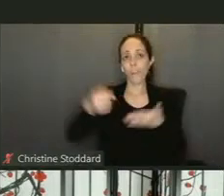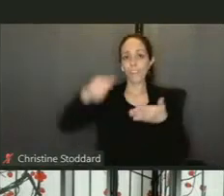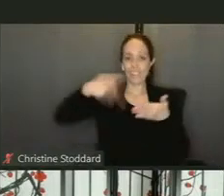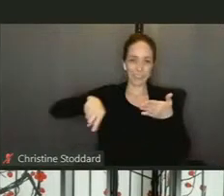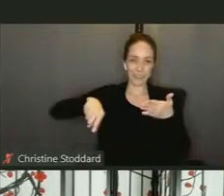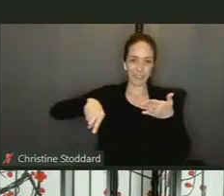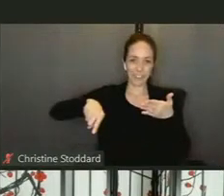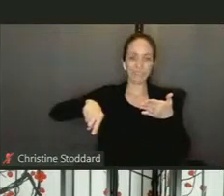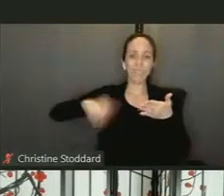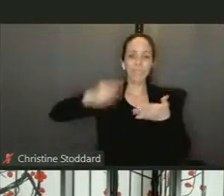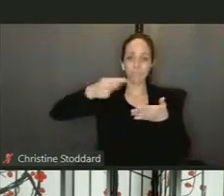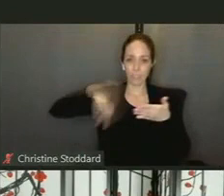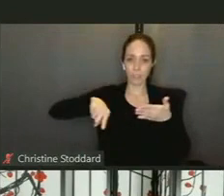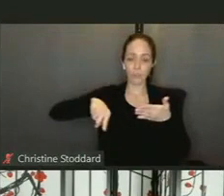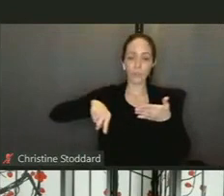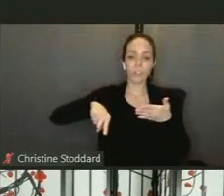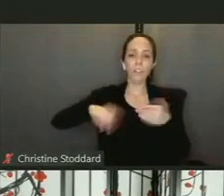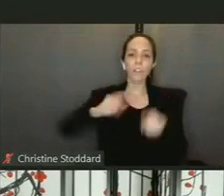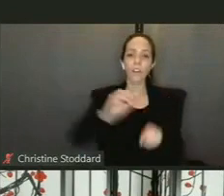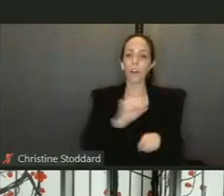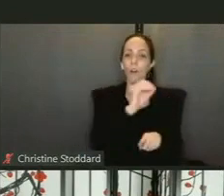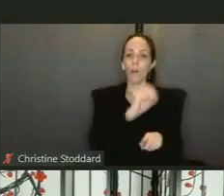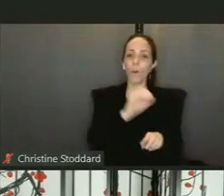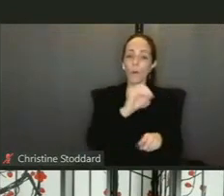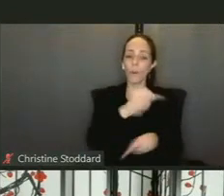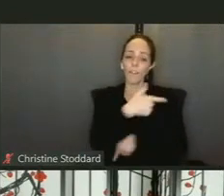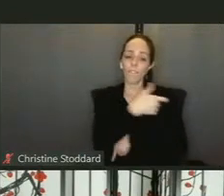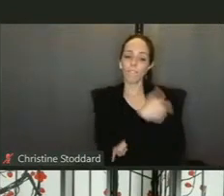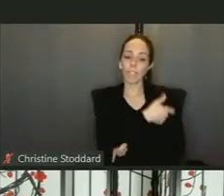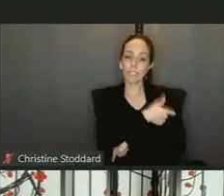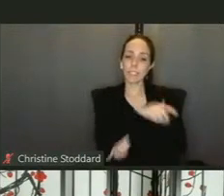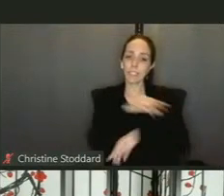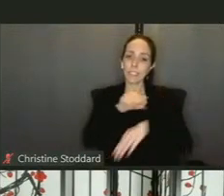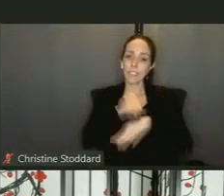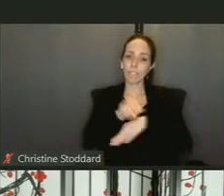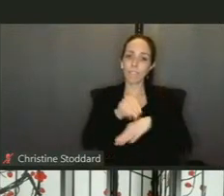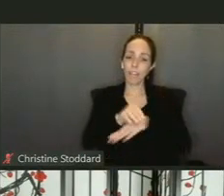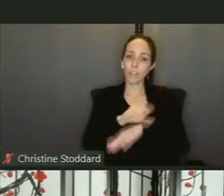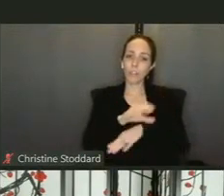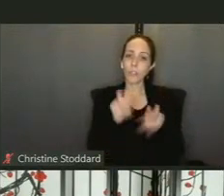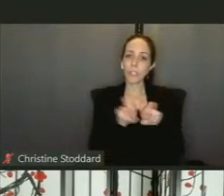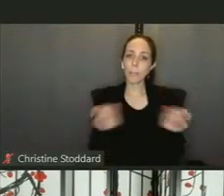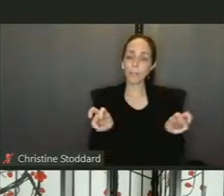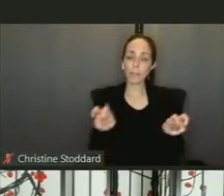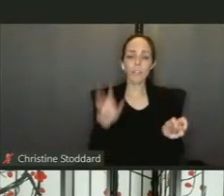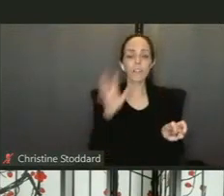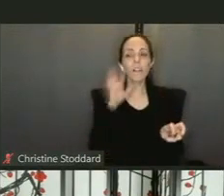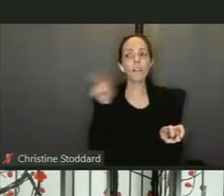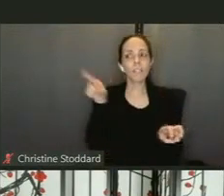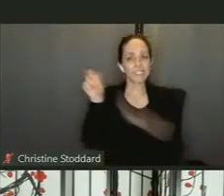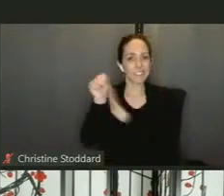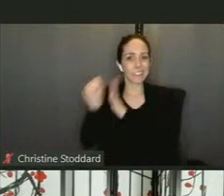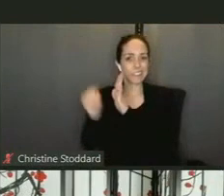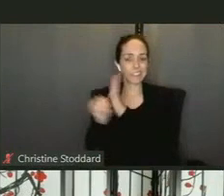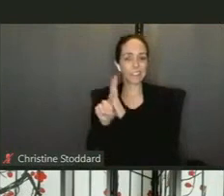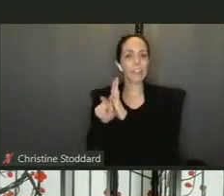week, the Oregon Vaccine Advisory Committee at the state is finishing up recommendations for the next few